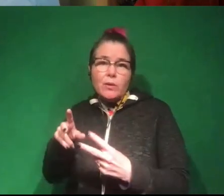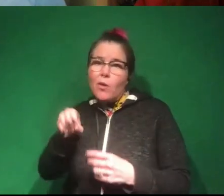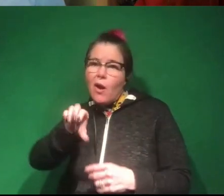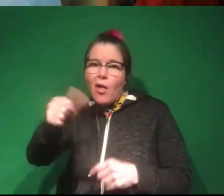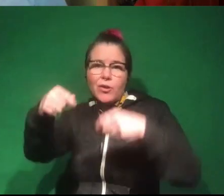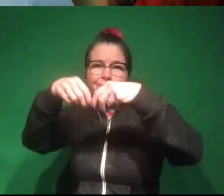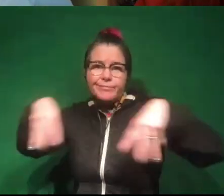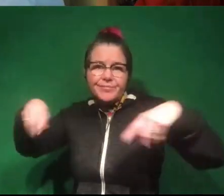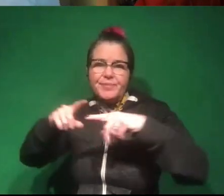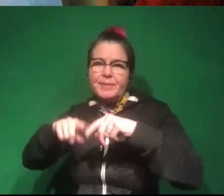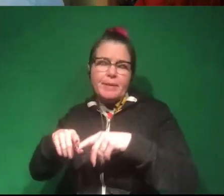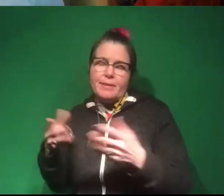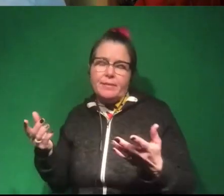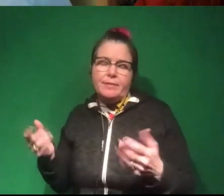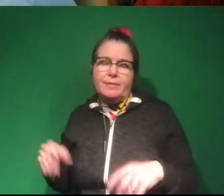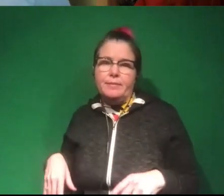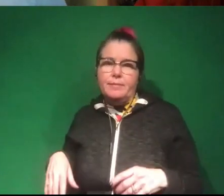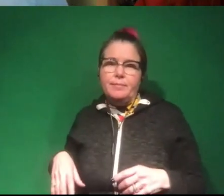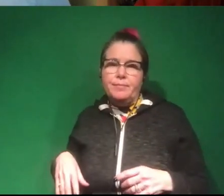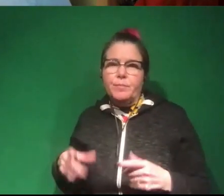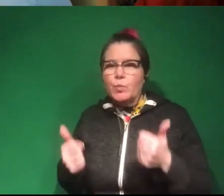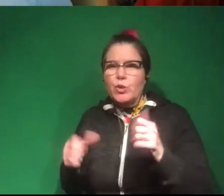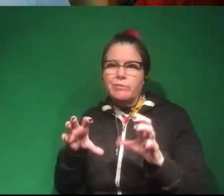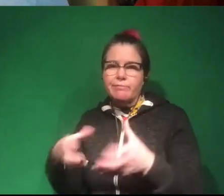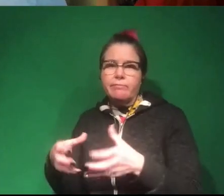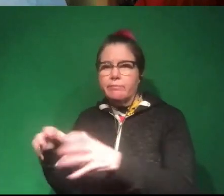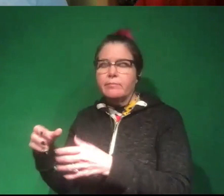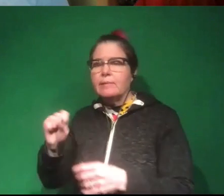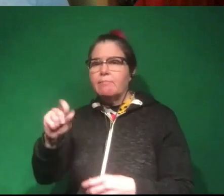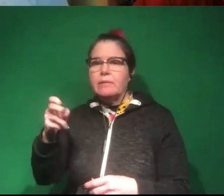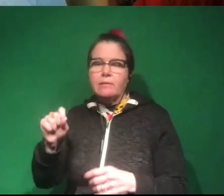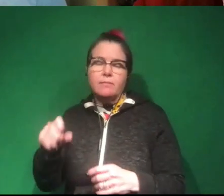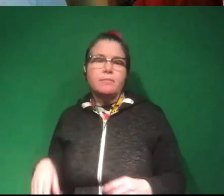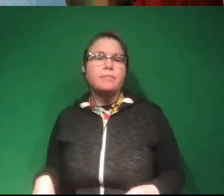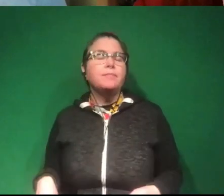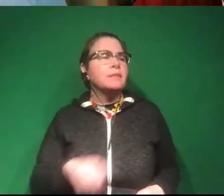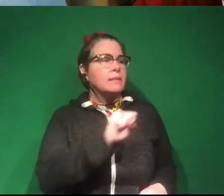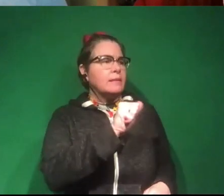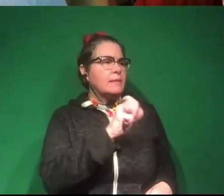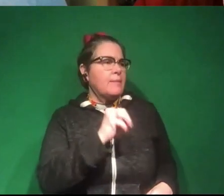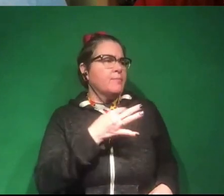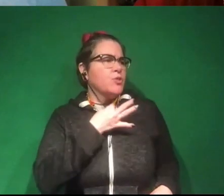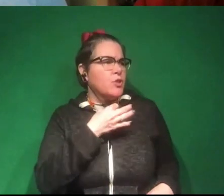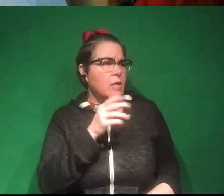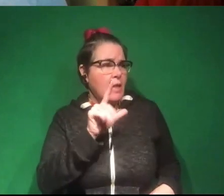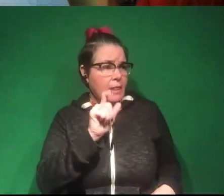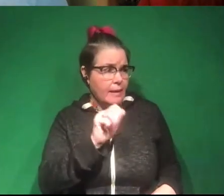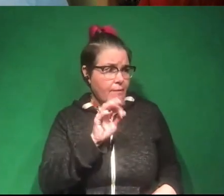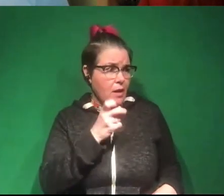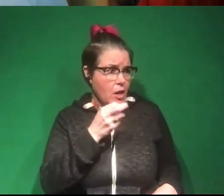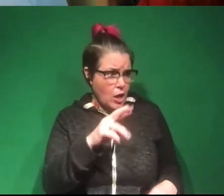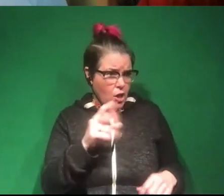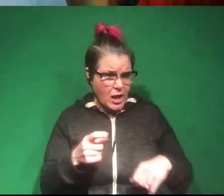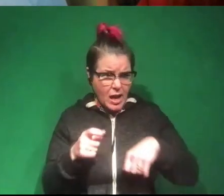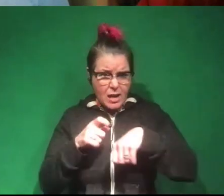castes depending on what ant species you're talking about. Cool. Sam would like to know, can leafcutter ants cut human